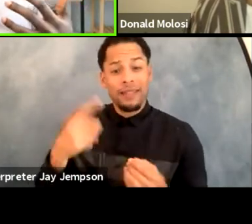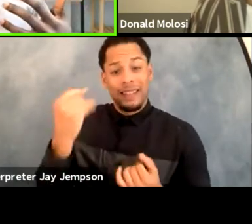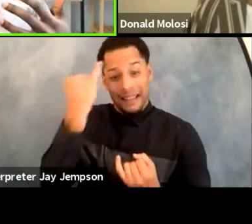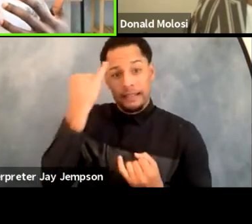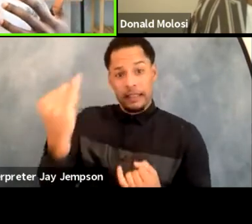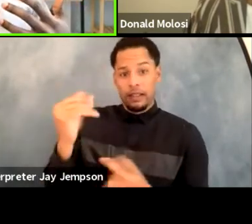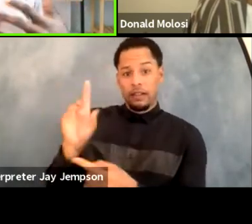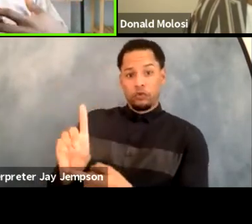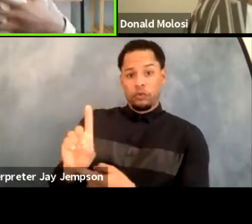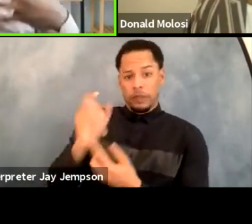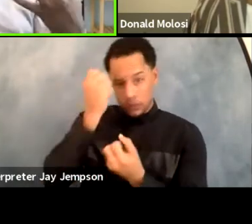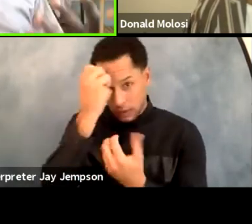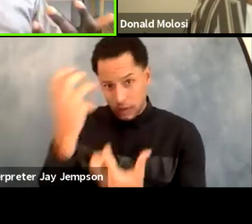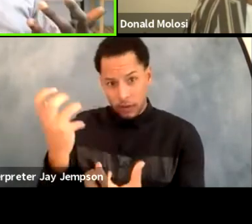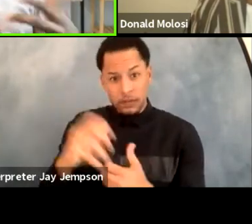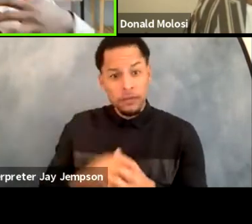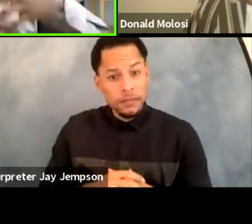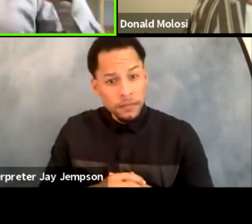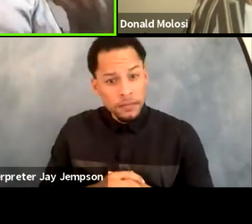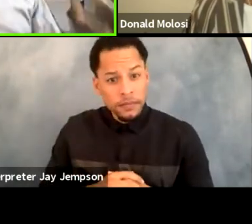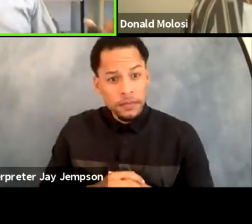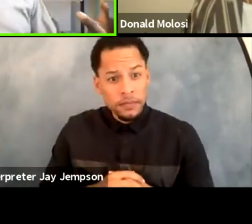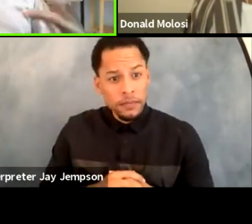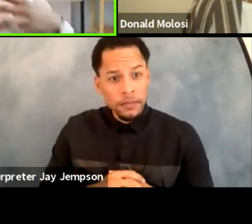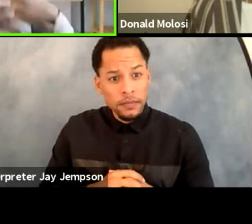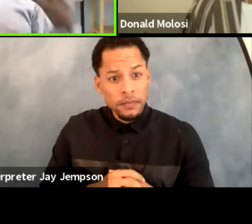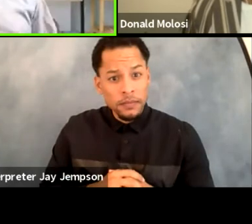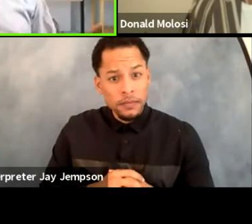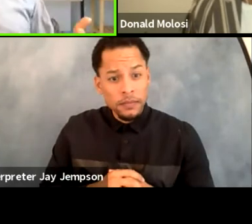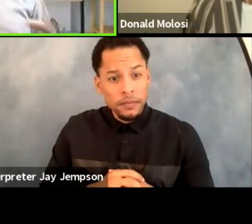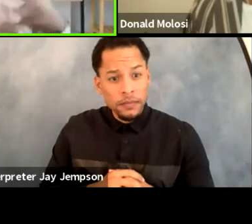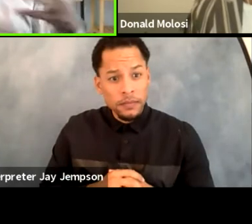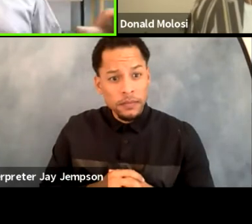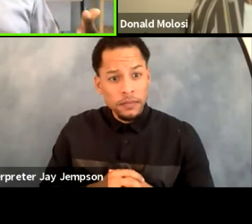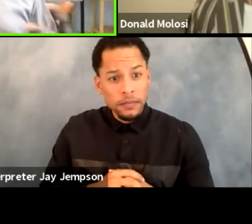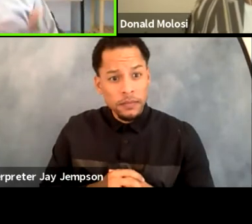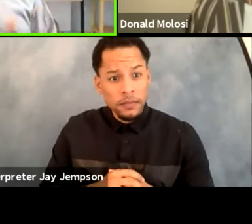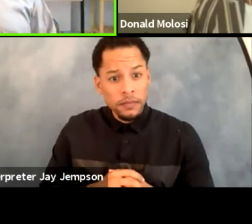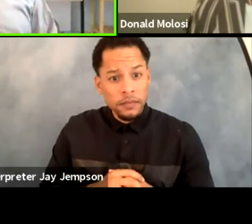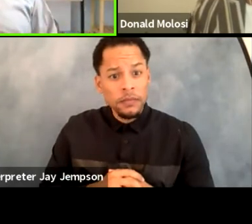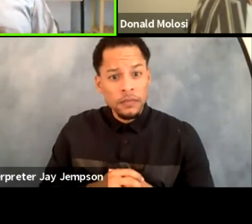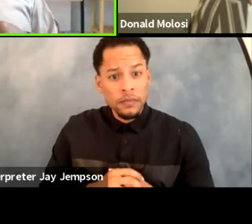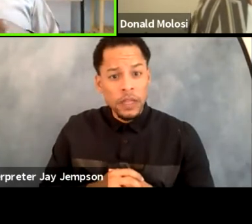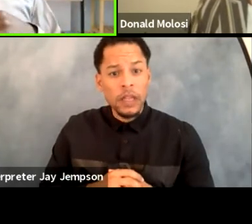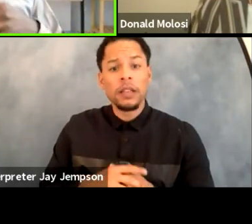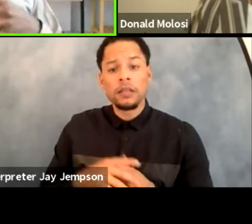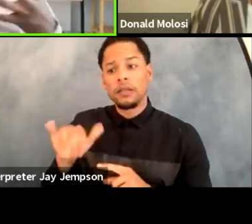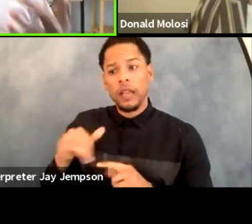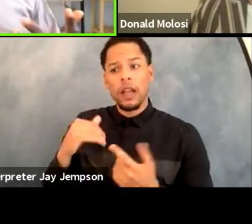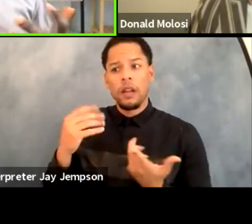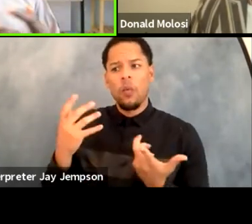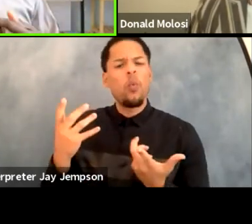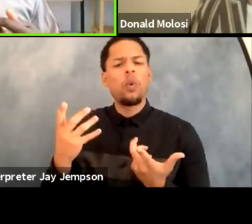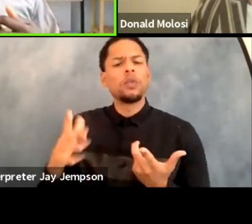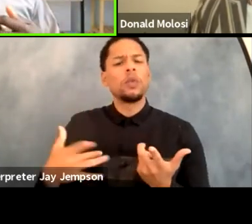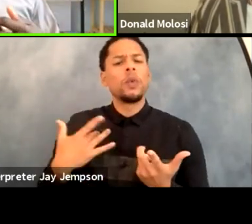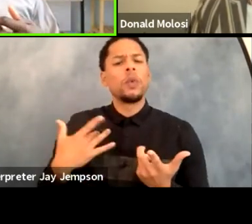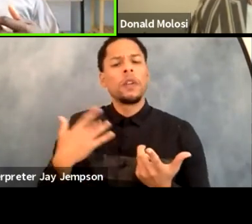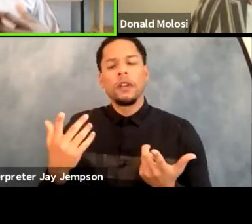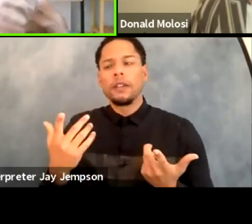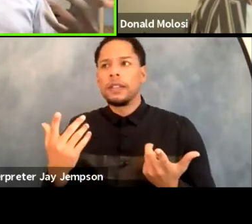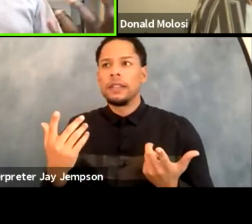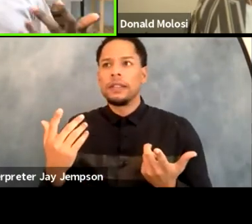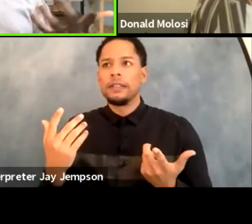think, what ideas do you think this is opening us to talk about or giving us platform